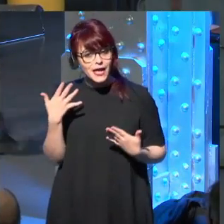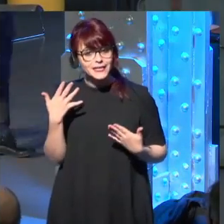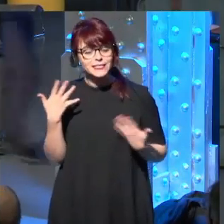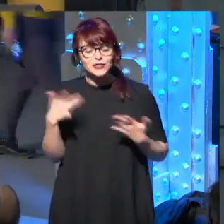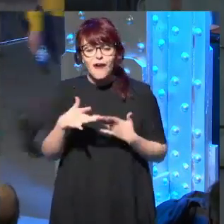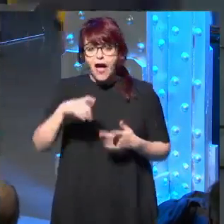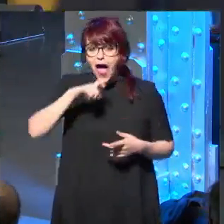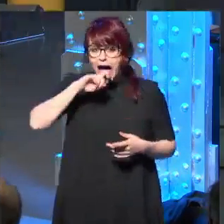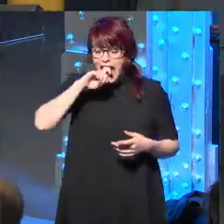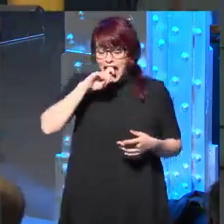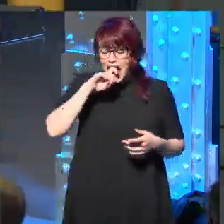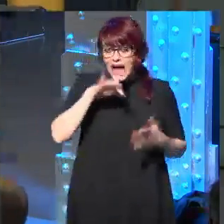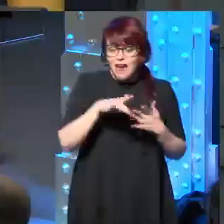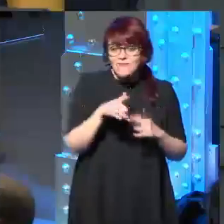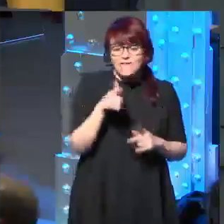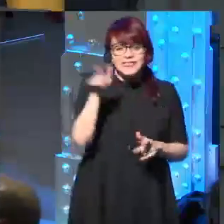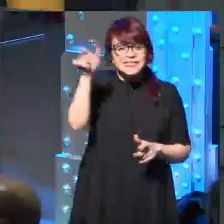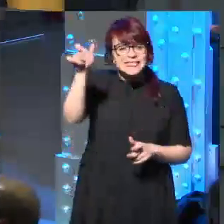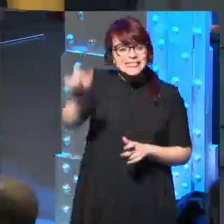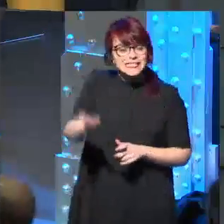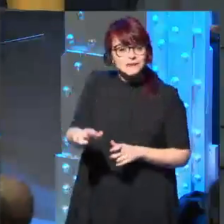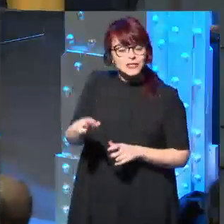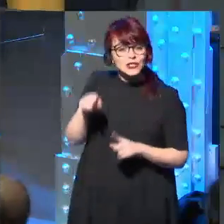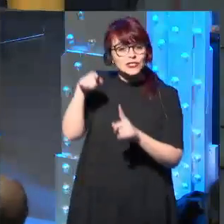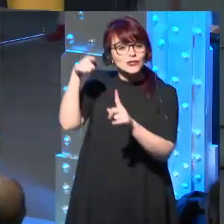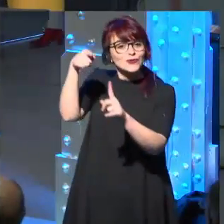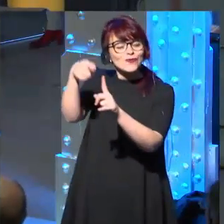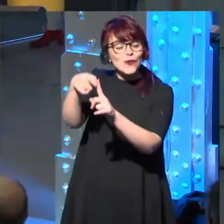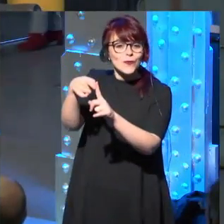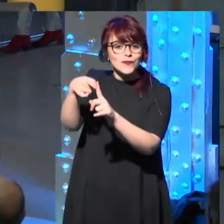life, the admiration